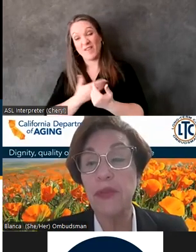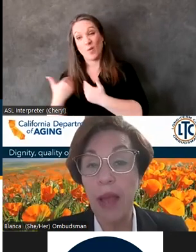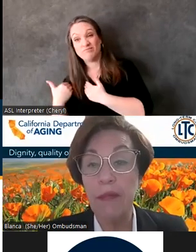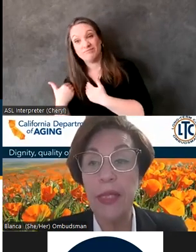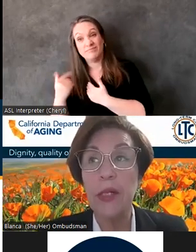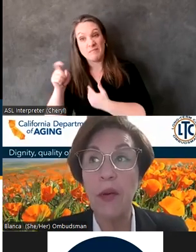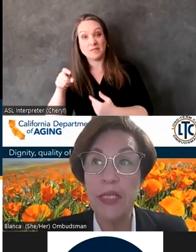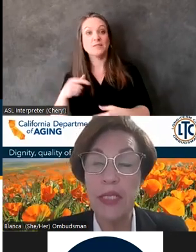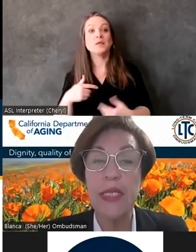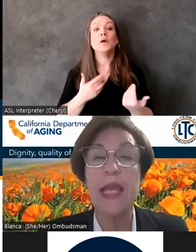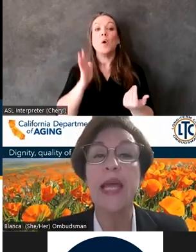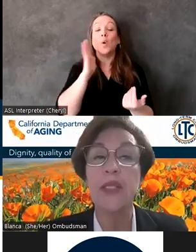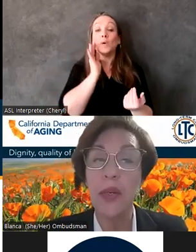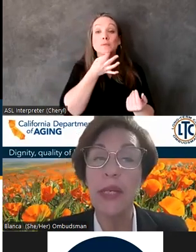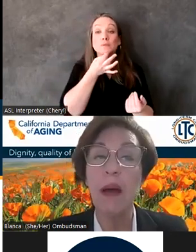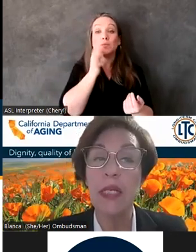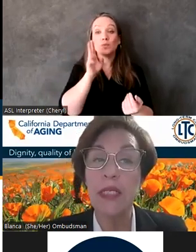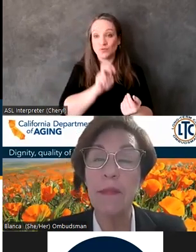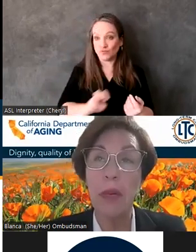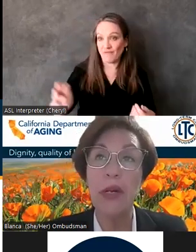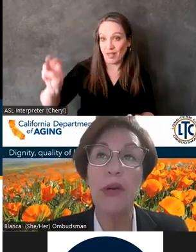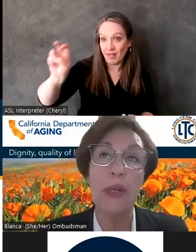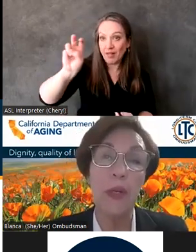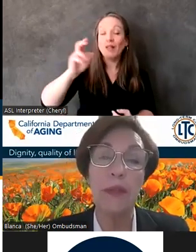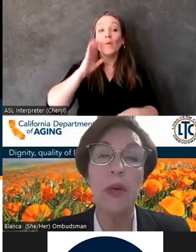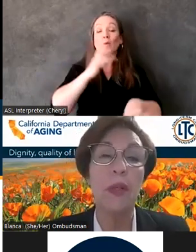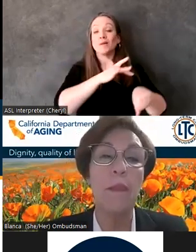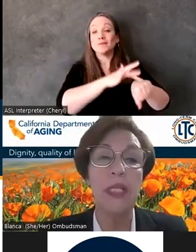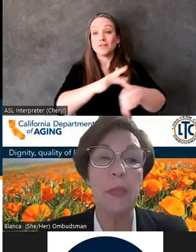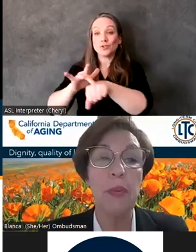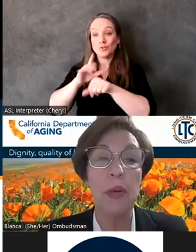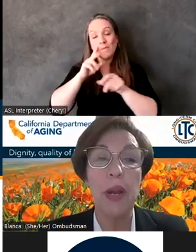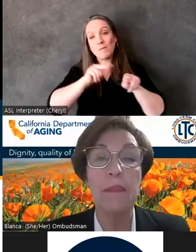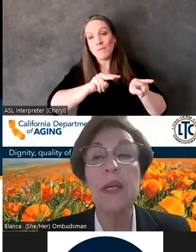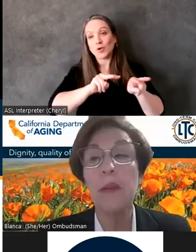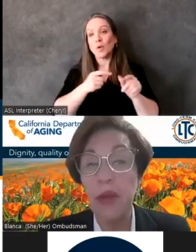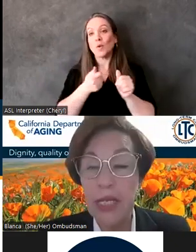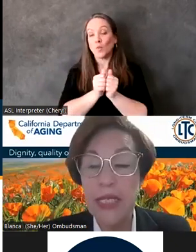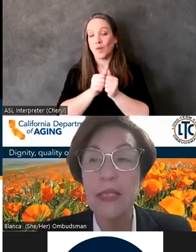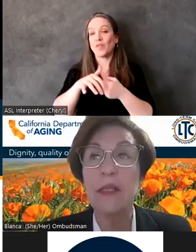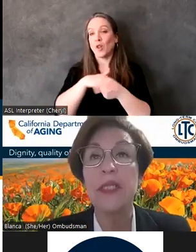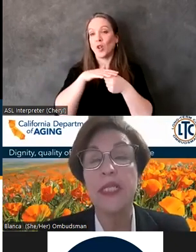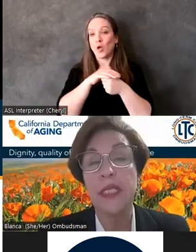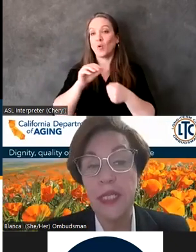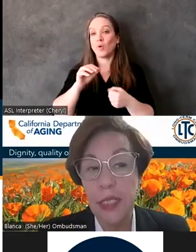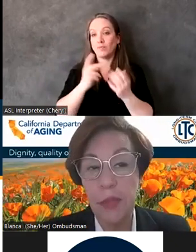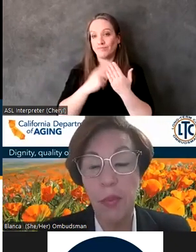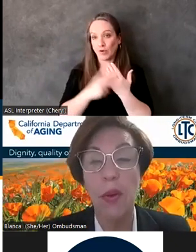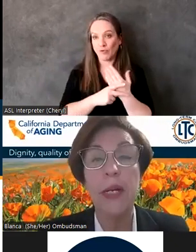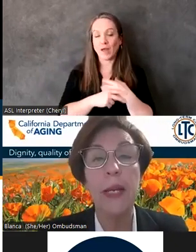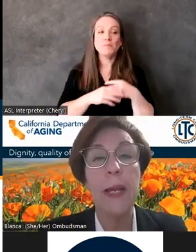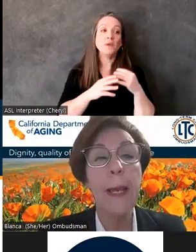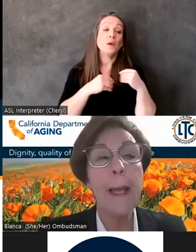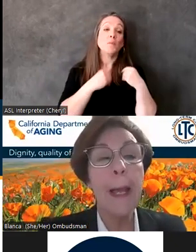doing traveling across the state and doing on-site monitoring with the local ombudsman program, providing technical assistance and